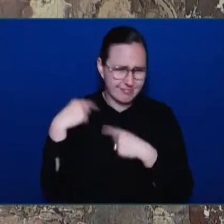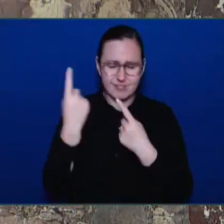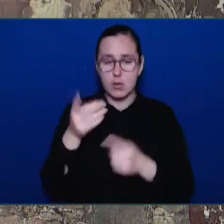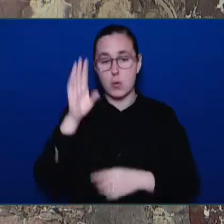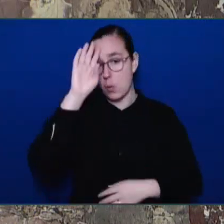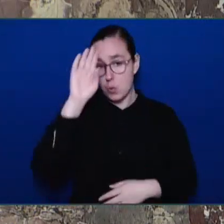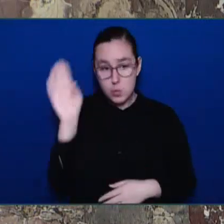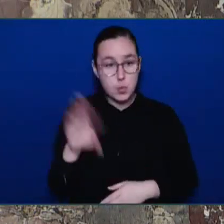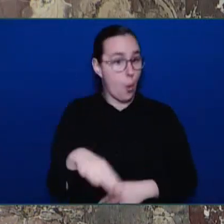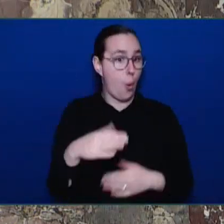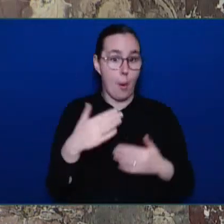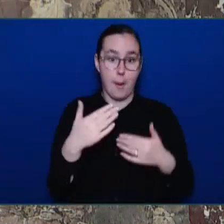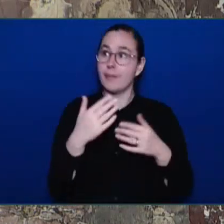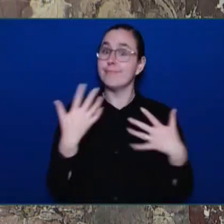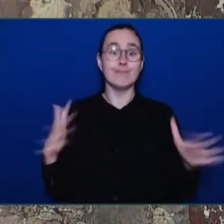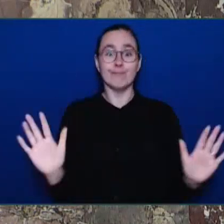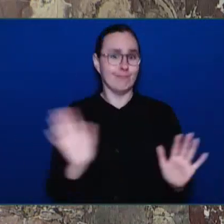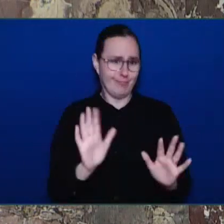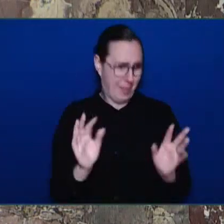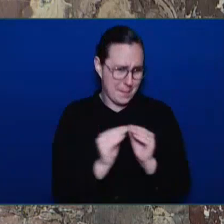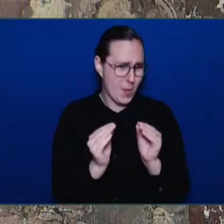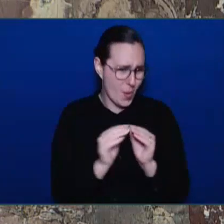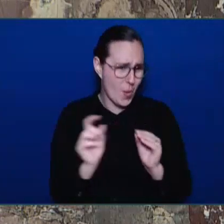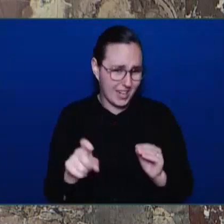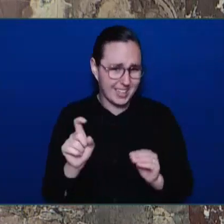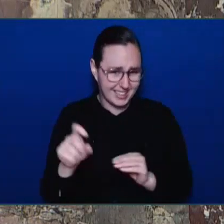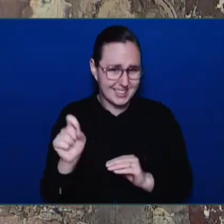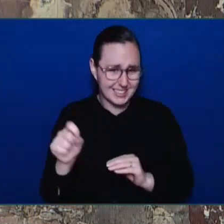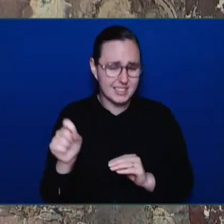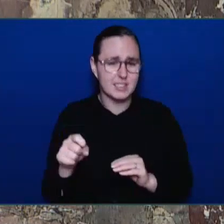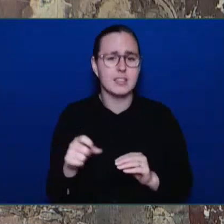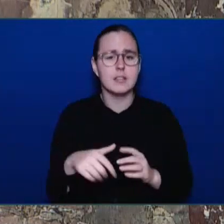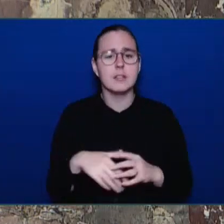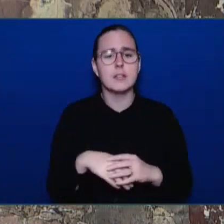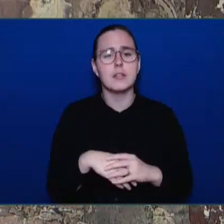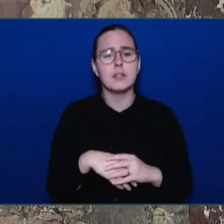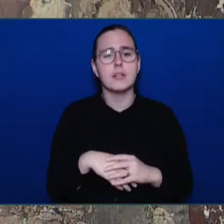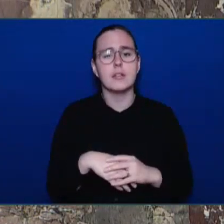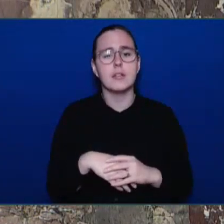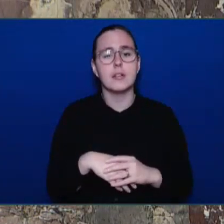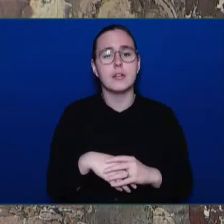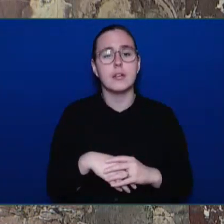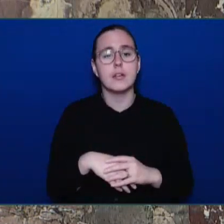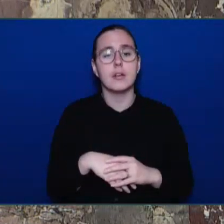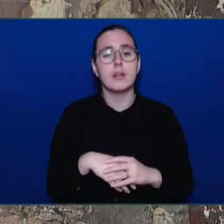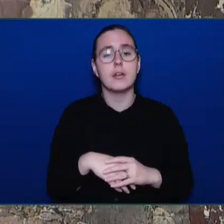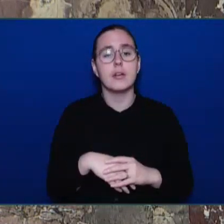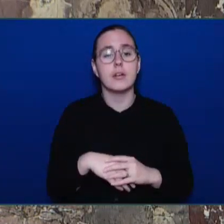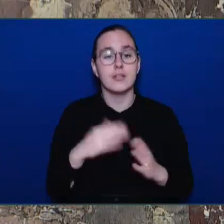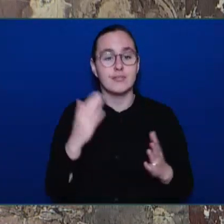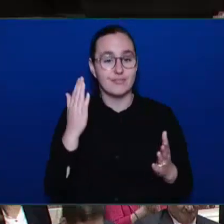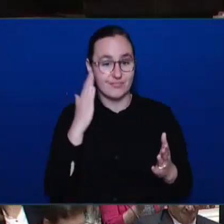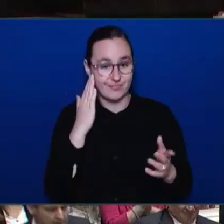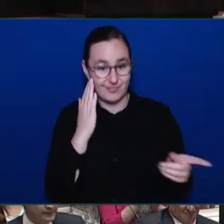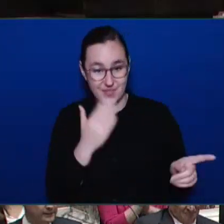just say on a somewhat lighter note at the end of question period, I understand it is the member's birthday. I want to wish her a happy birthday. Thank you, Honourable Speaker.